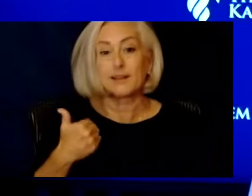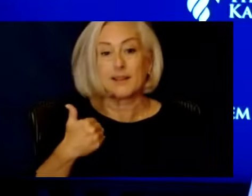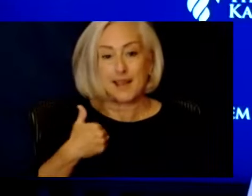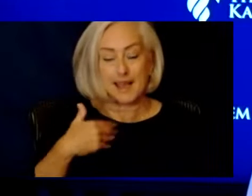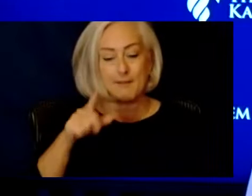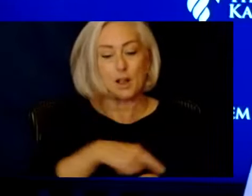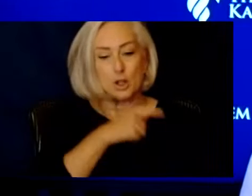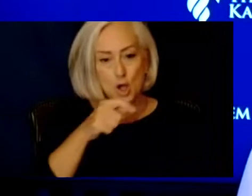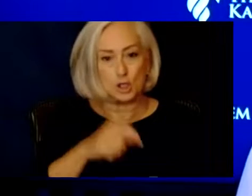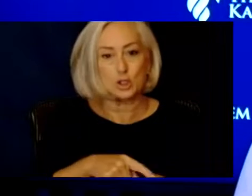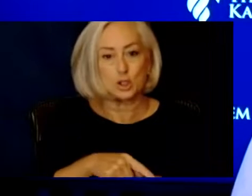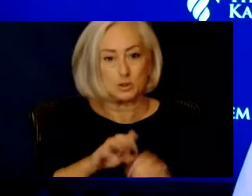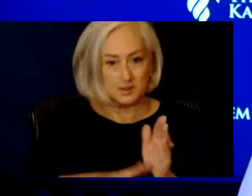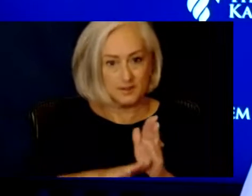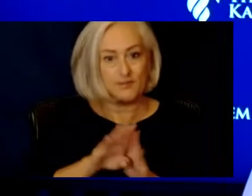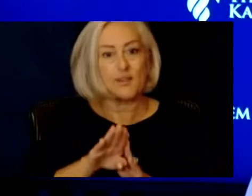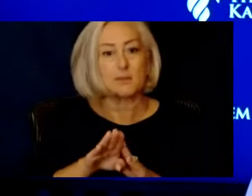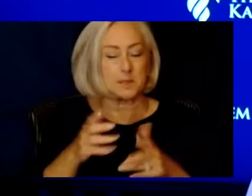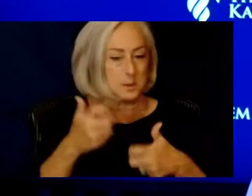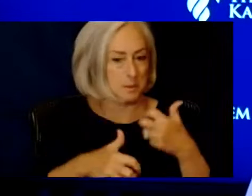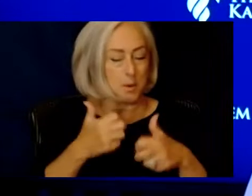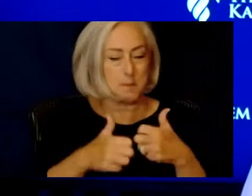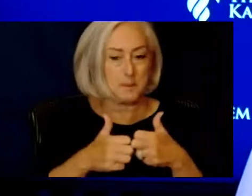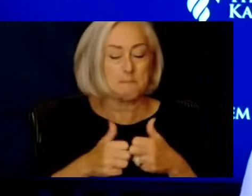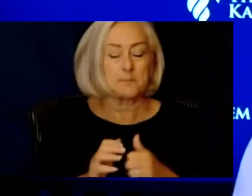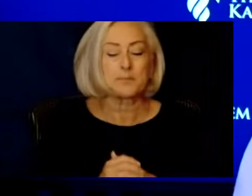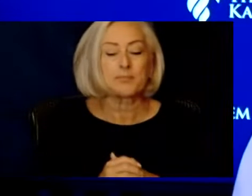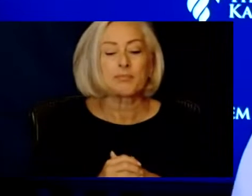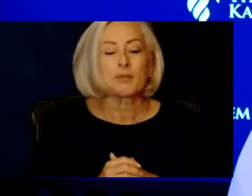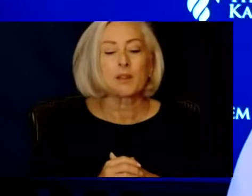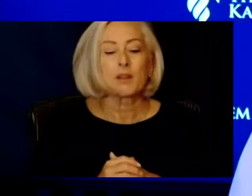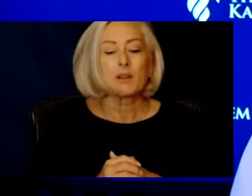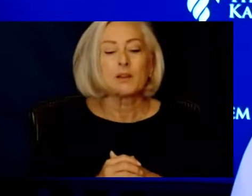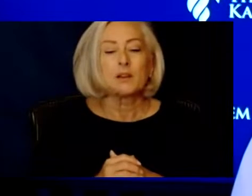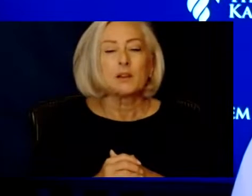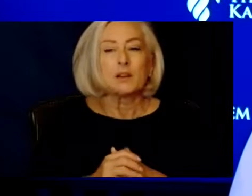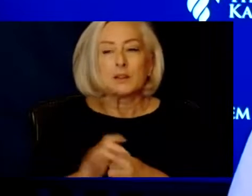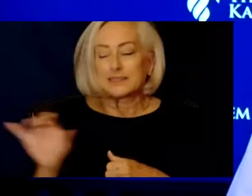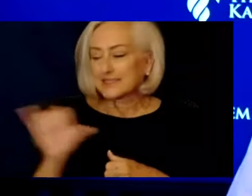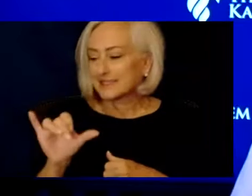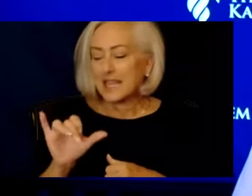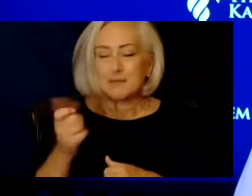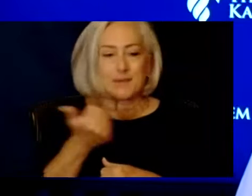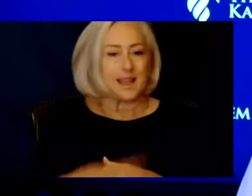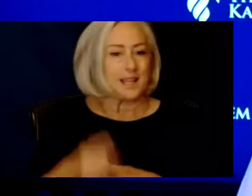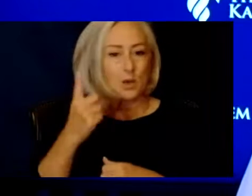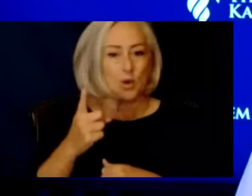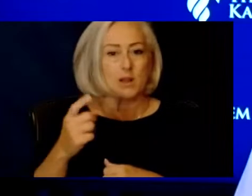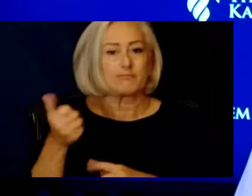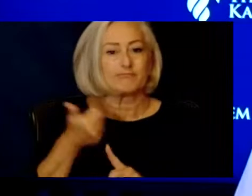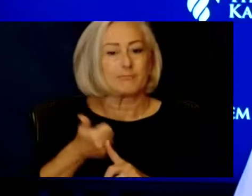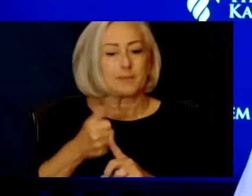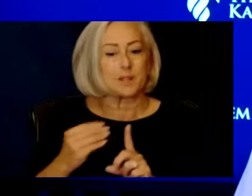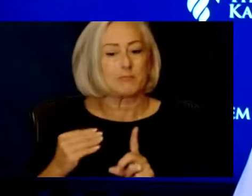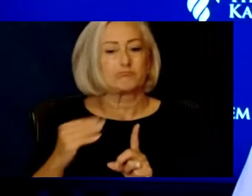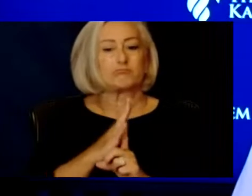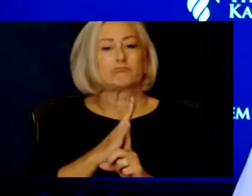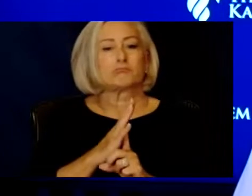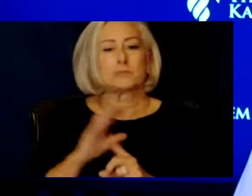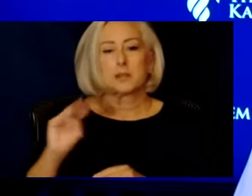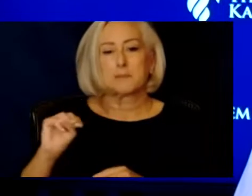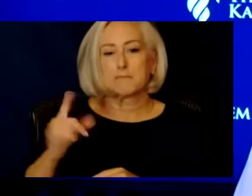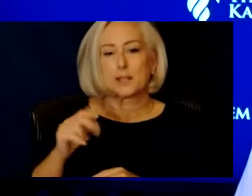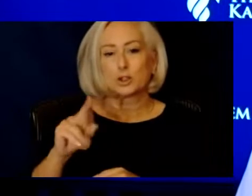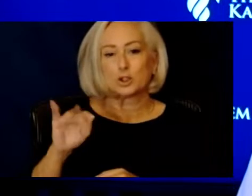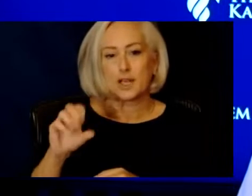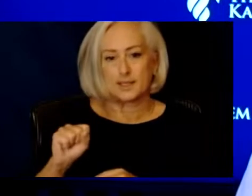long-term developmental type of issues. And a lot of those things would be similar to anybody who has meningitis. It's not necessarily all that specific to